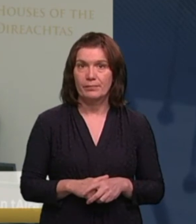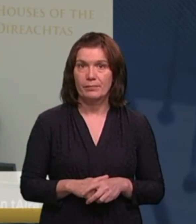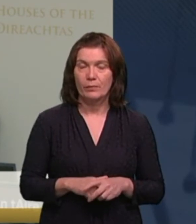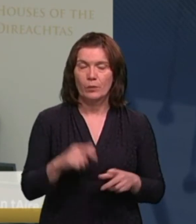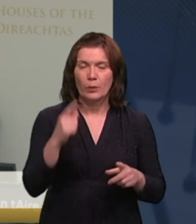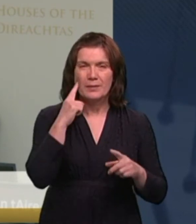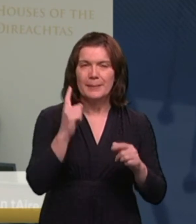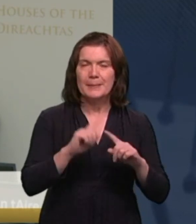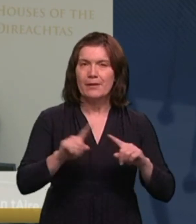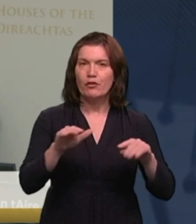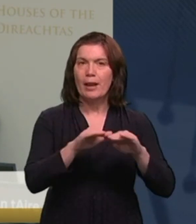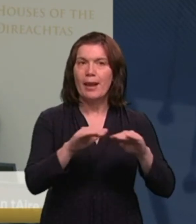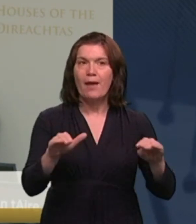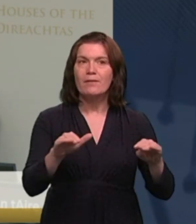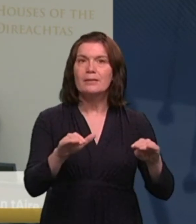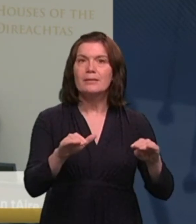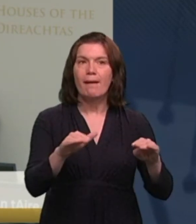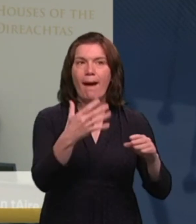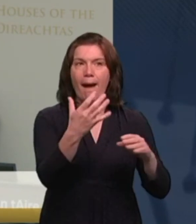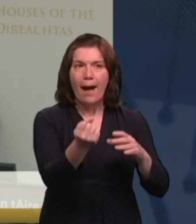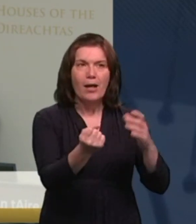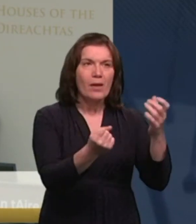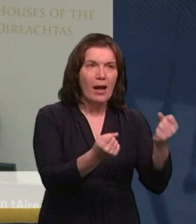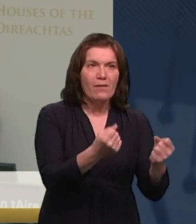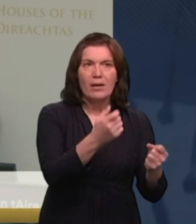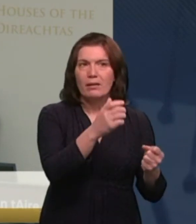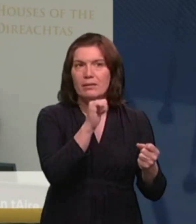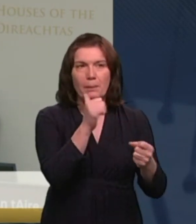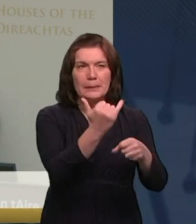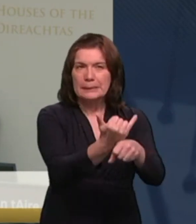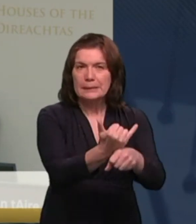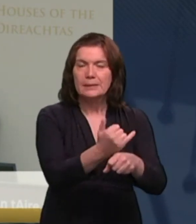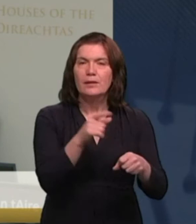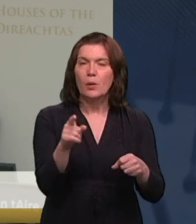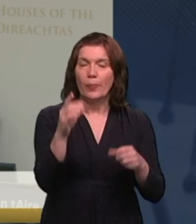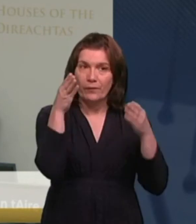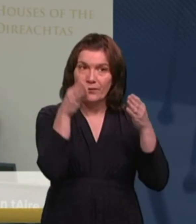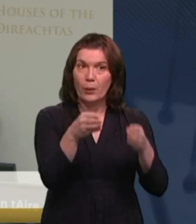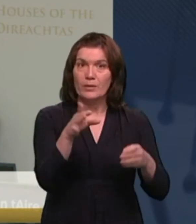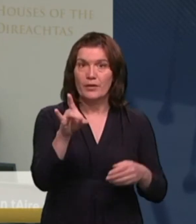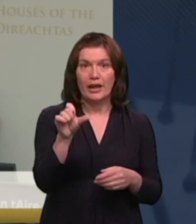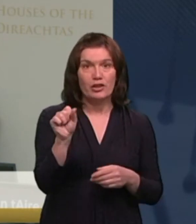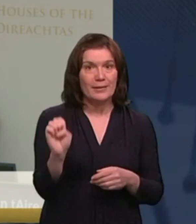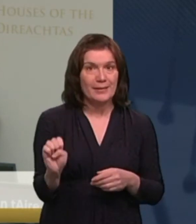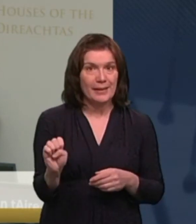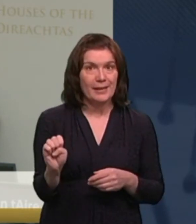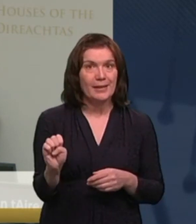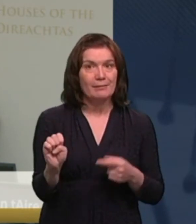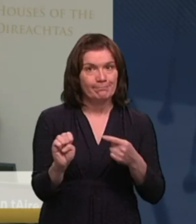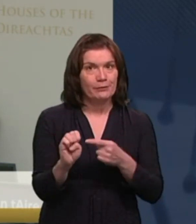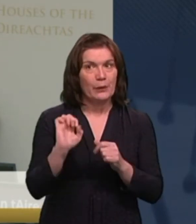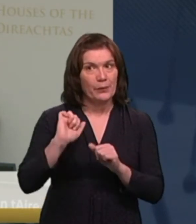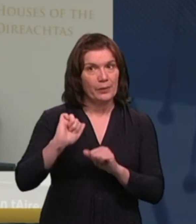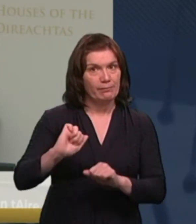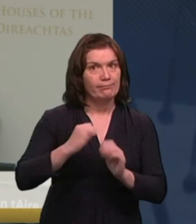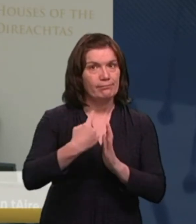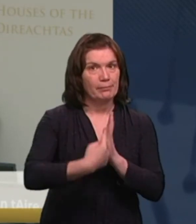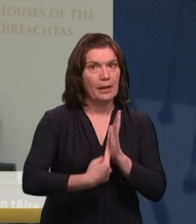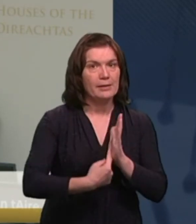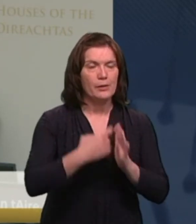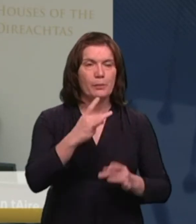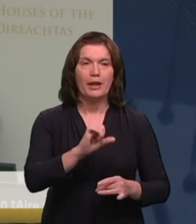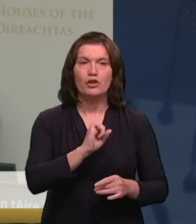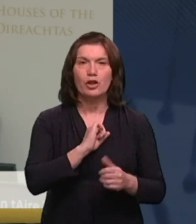completion of those teams across the country. So what the focus for the HSE, and it is very much a HSE policy to ensure